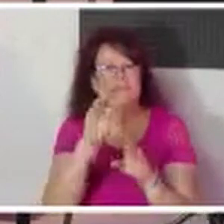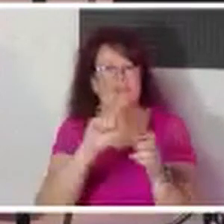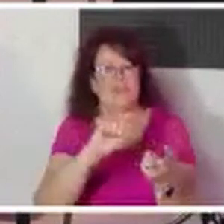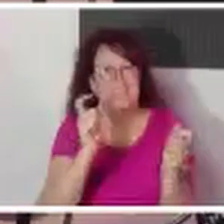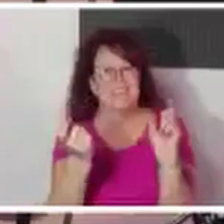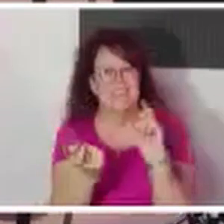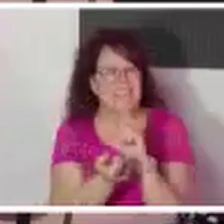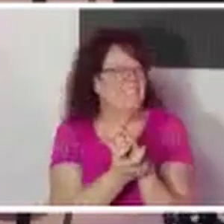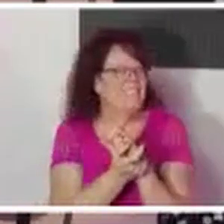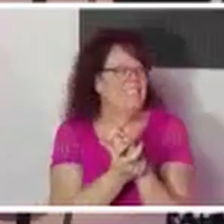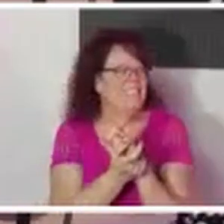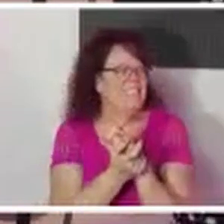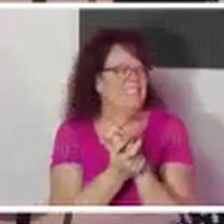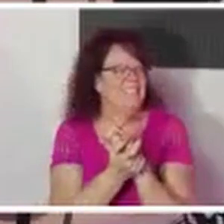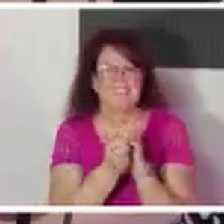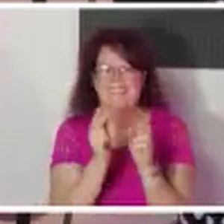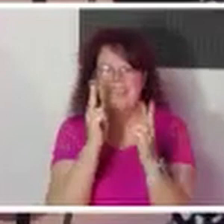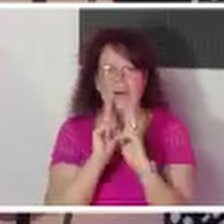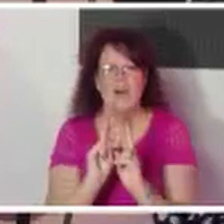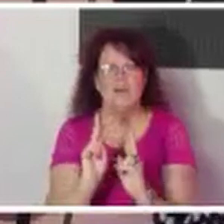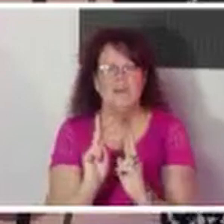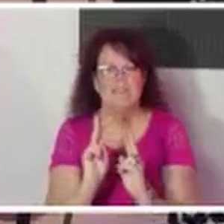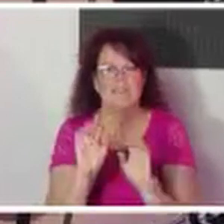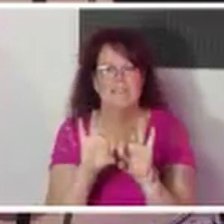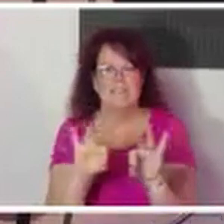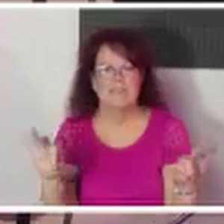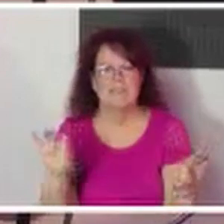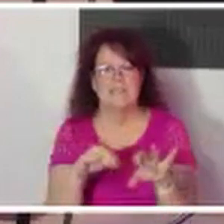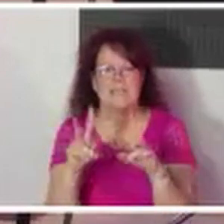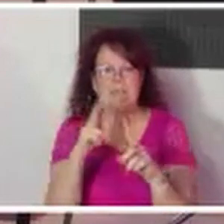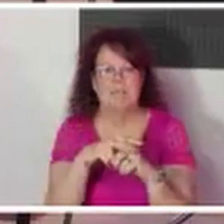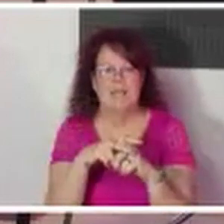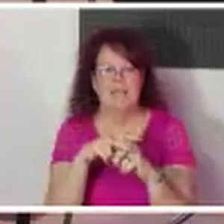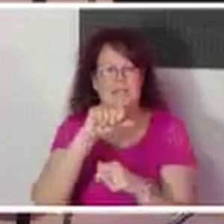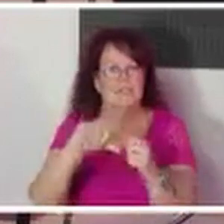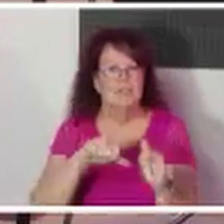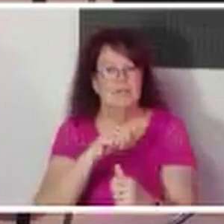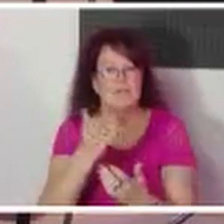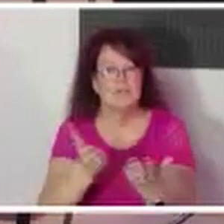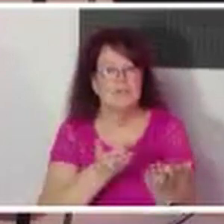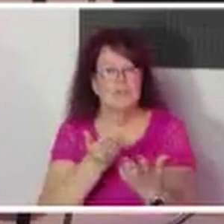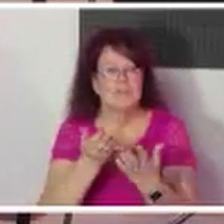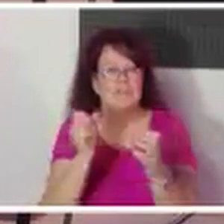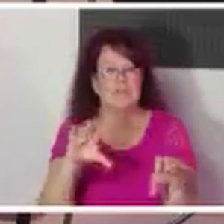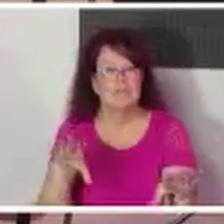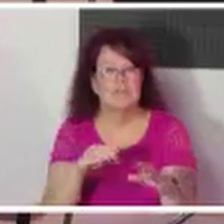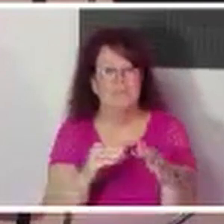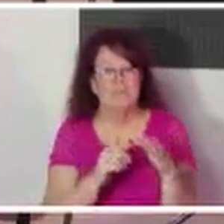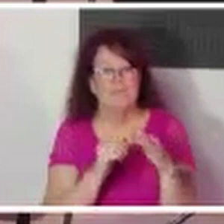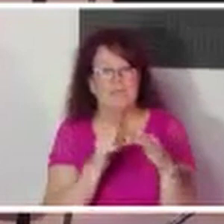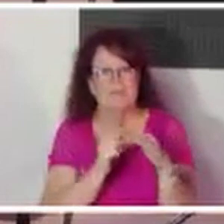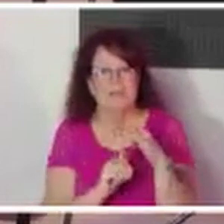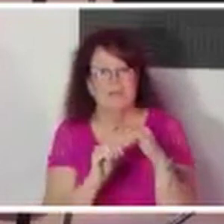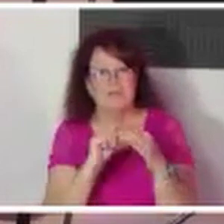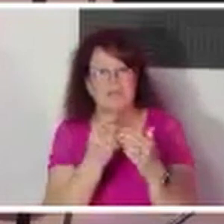remember, with an honors degree in applied sociology, social services, which meant I also got to do an undergraduate honors